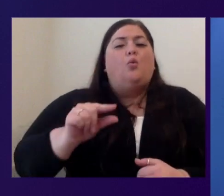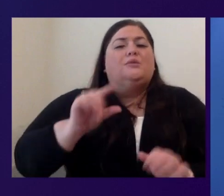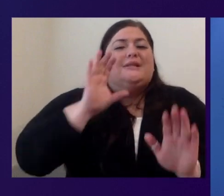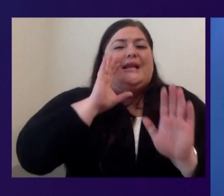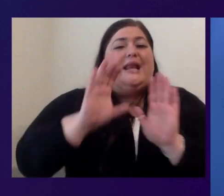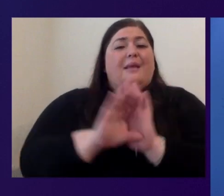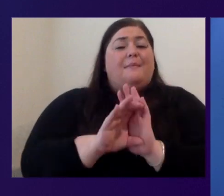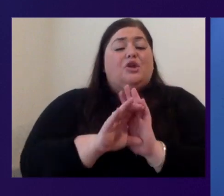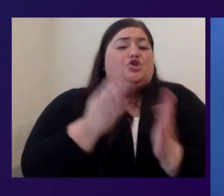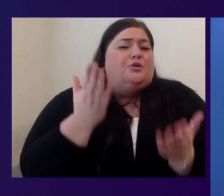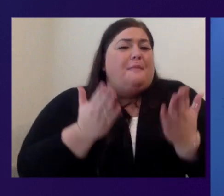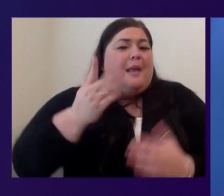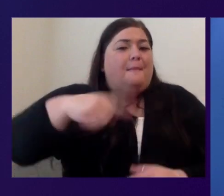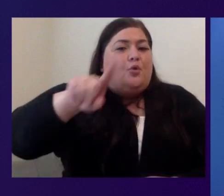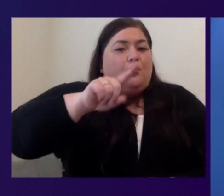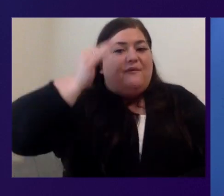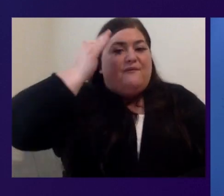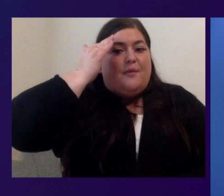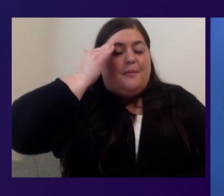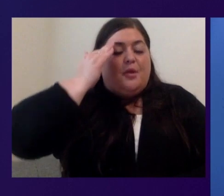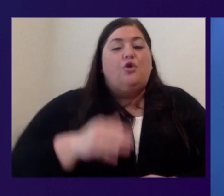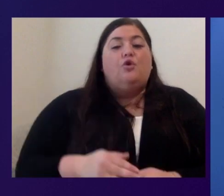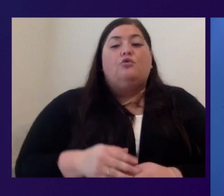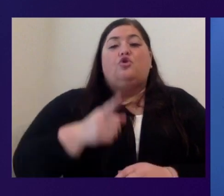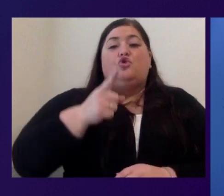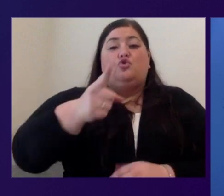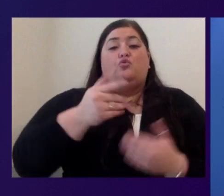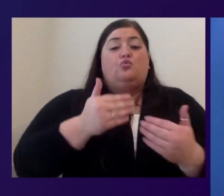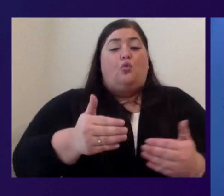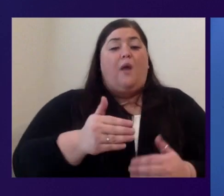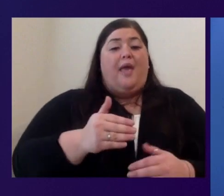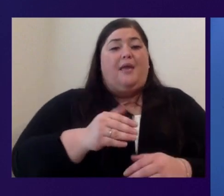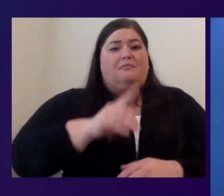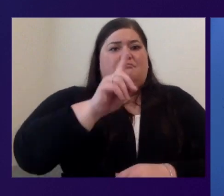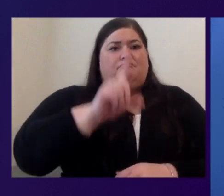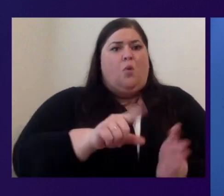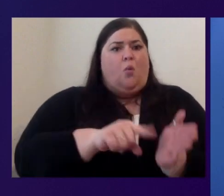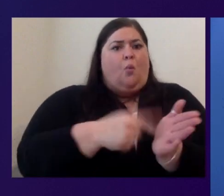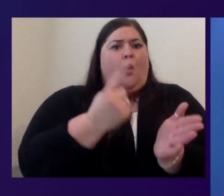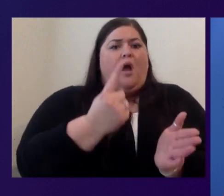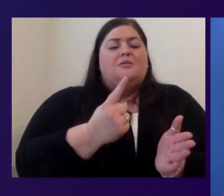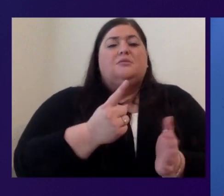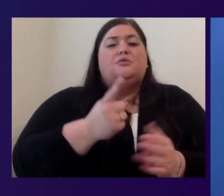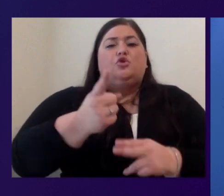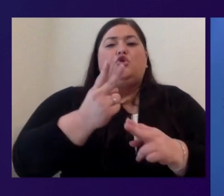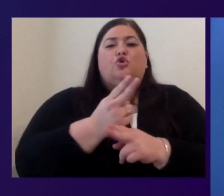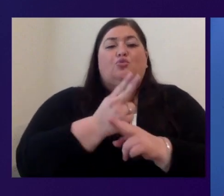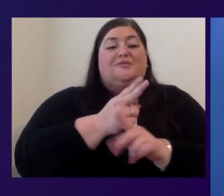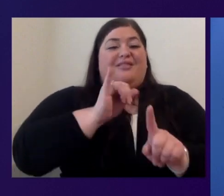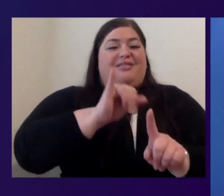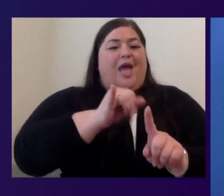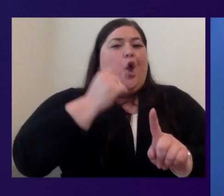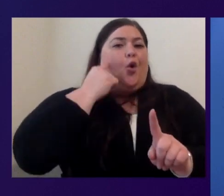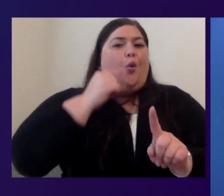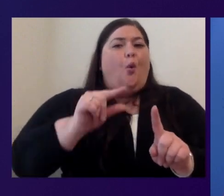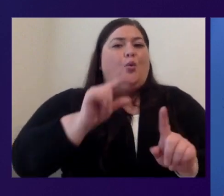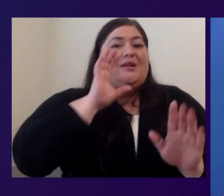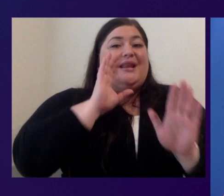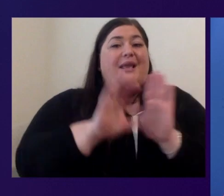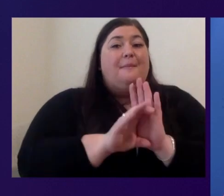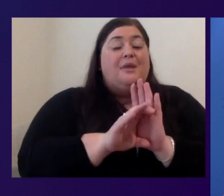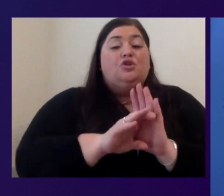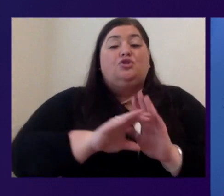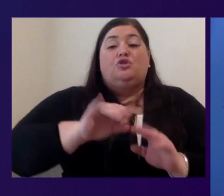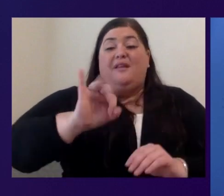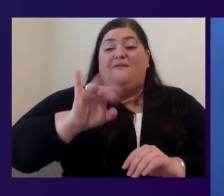with, where you install and configure your applications once, you create a master gold image of that, Sure. and then that gets deployed across all your machines. So if you need to do a software update,